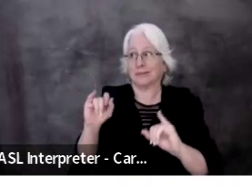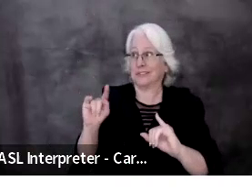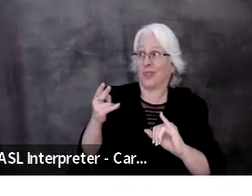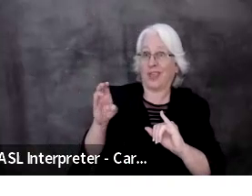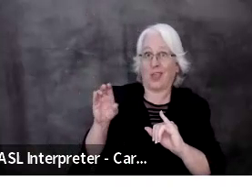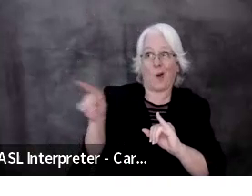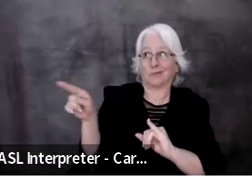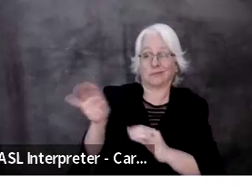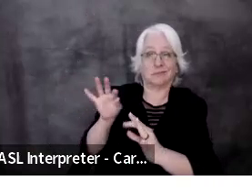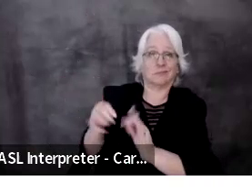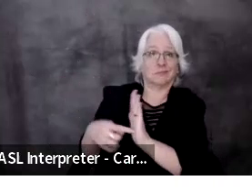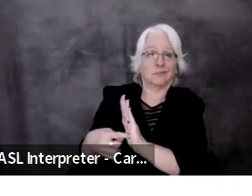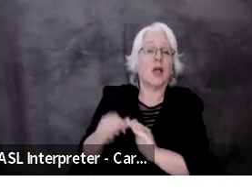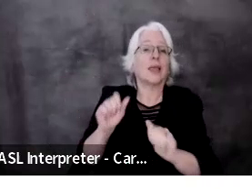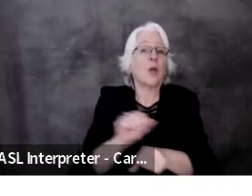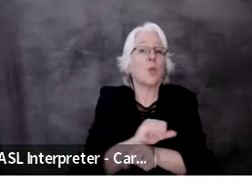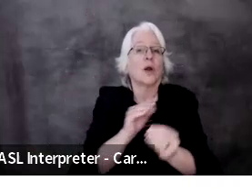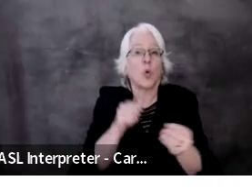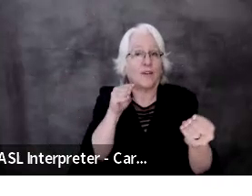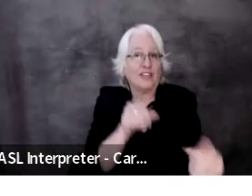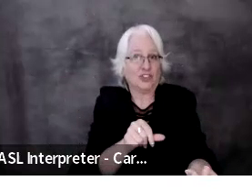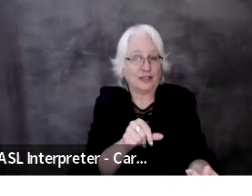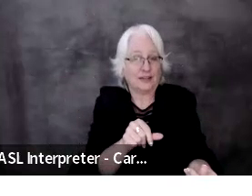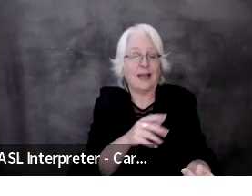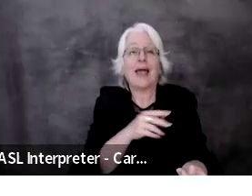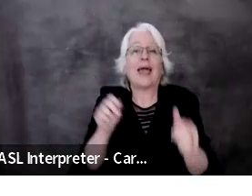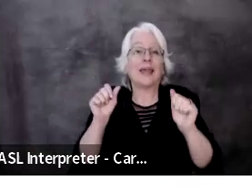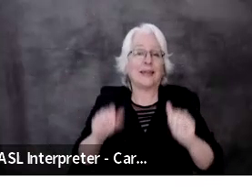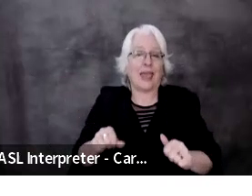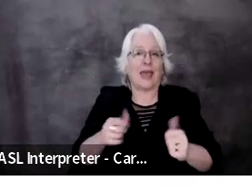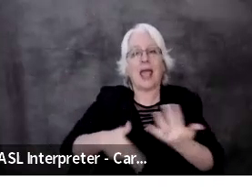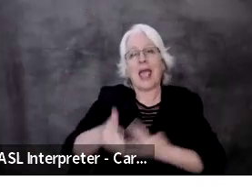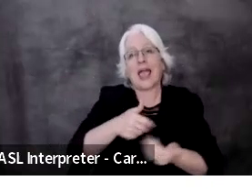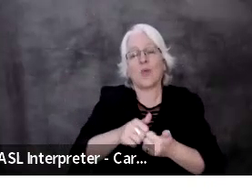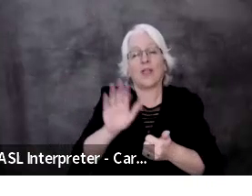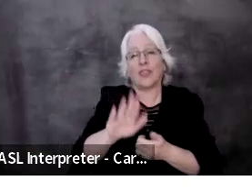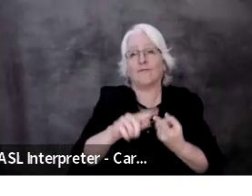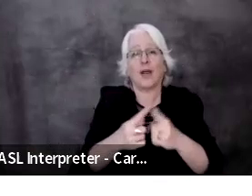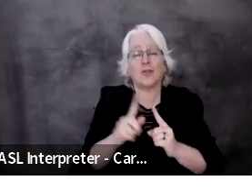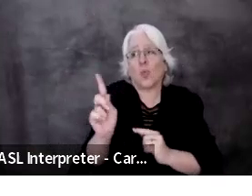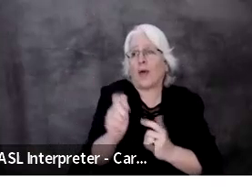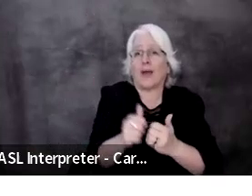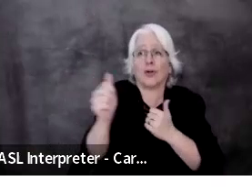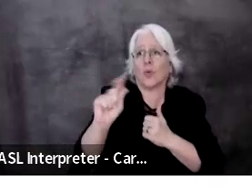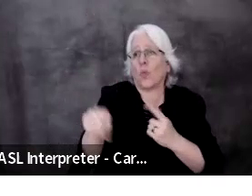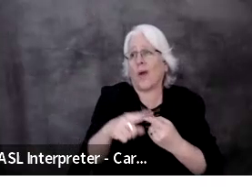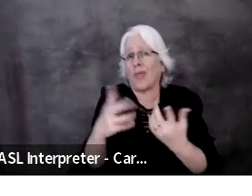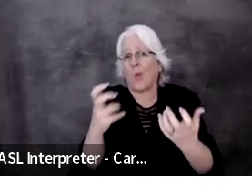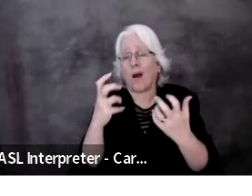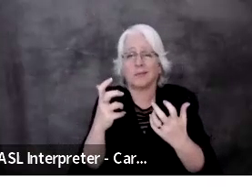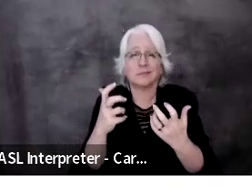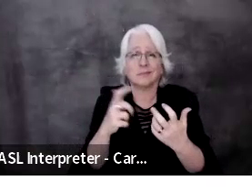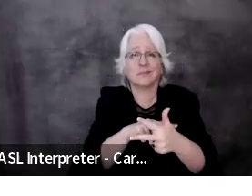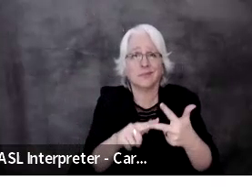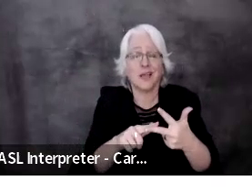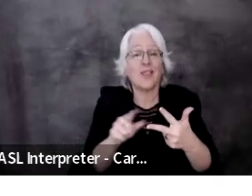be able to work more efficiently and effectively, and be able to hang out with their friends wherever, whenever they want. But these